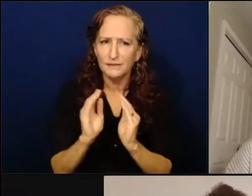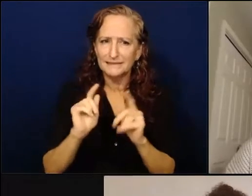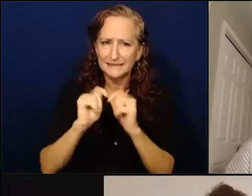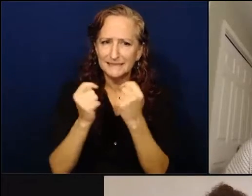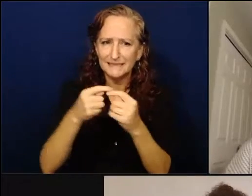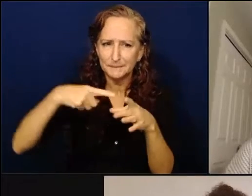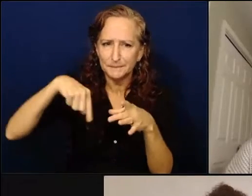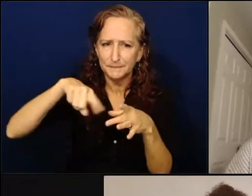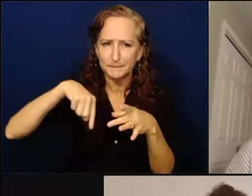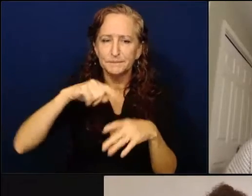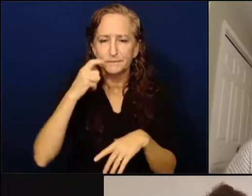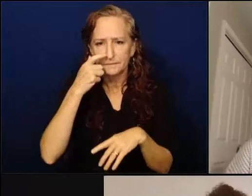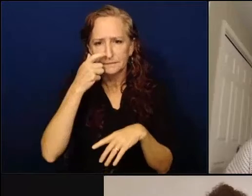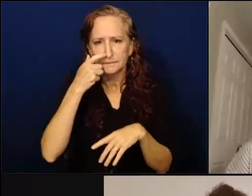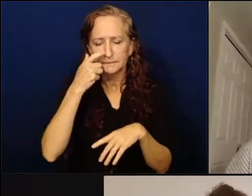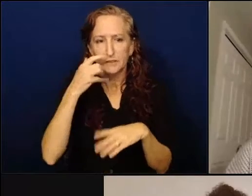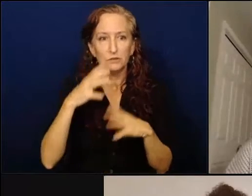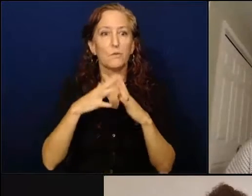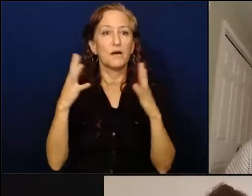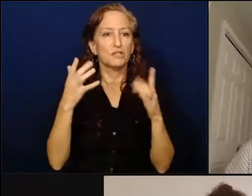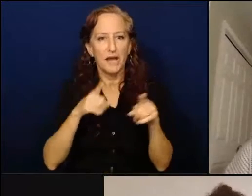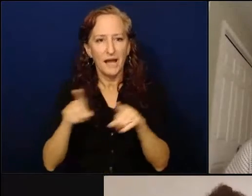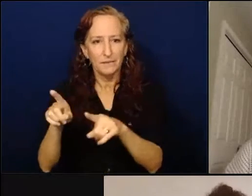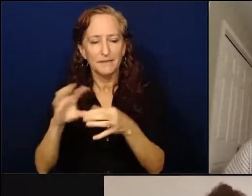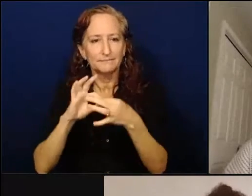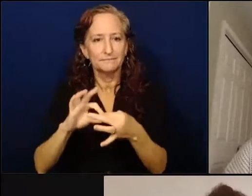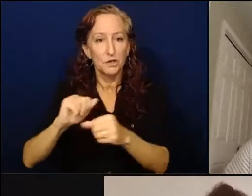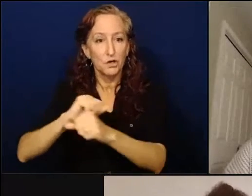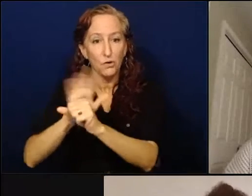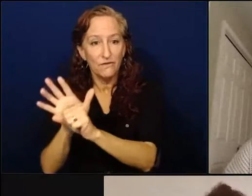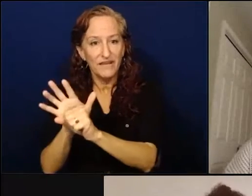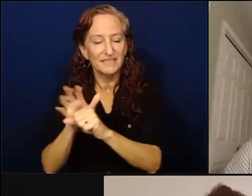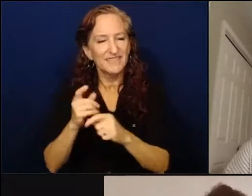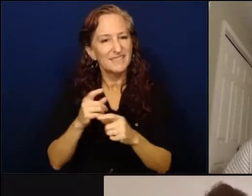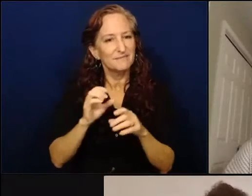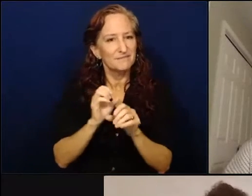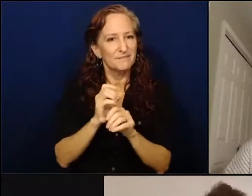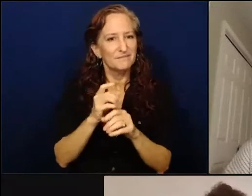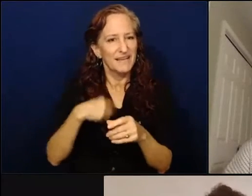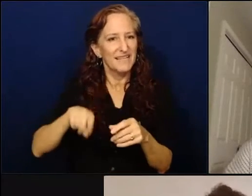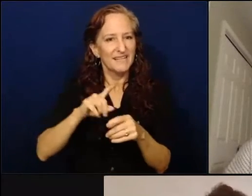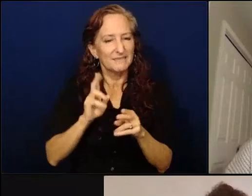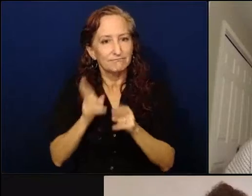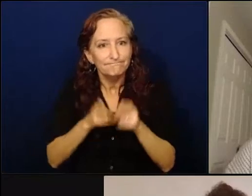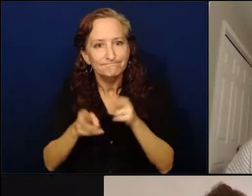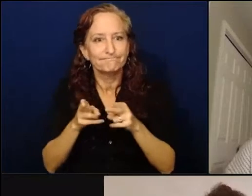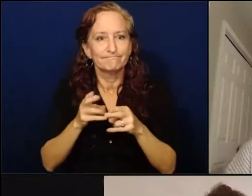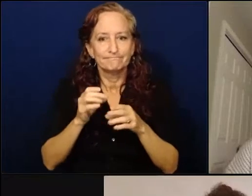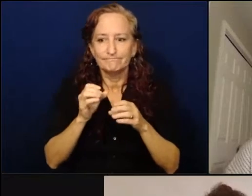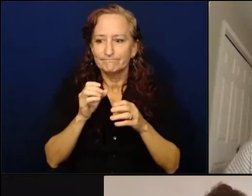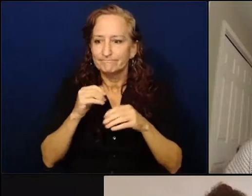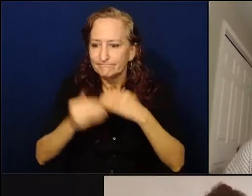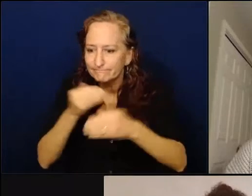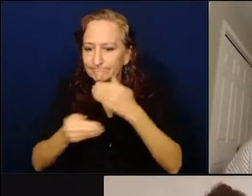and there is so much happening with COVID that it is an accelerant. There's lots of different opportunities and channels. So